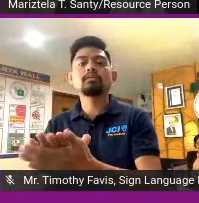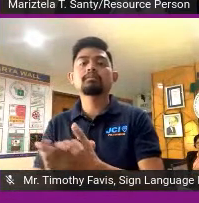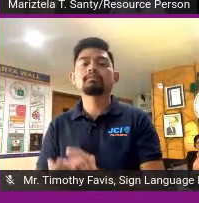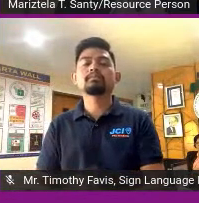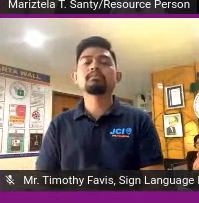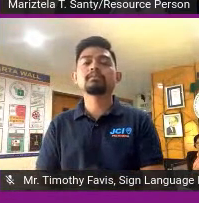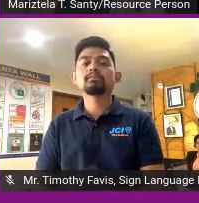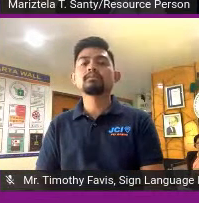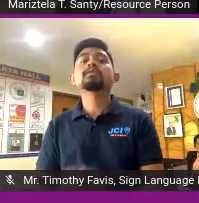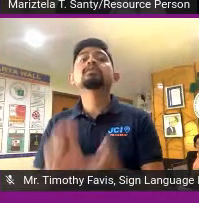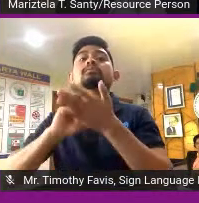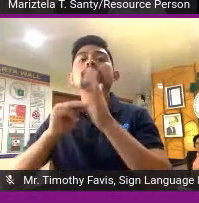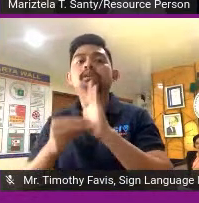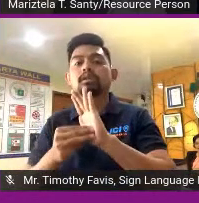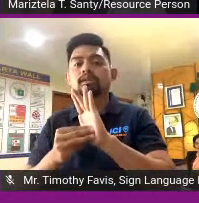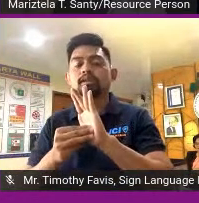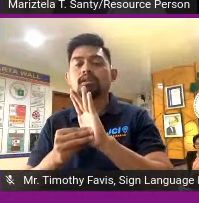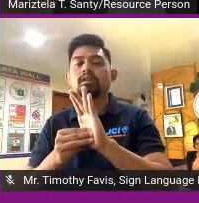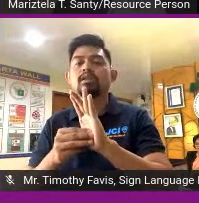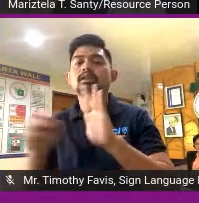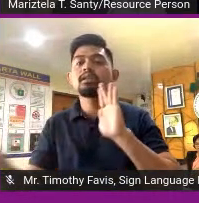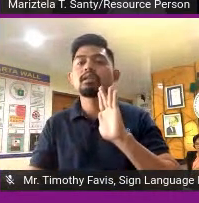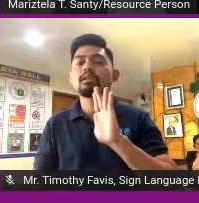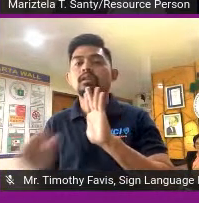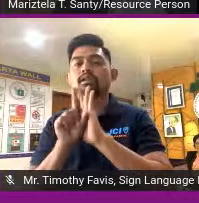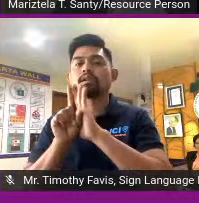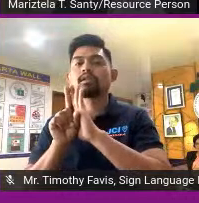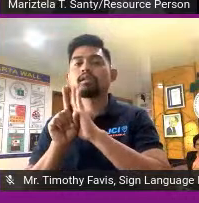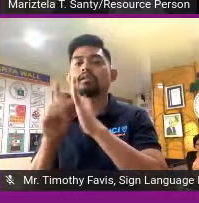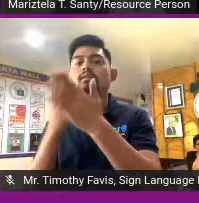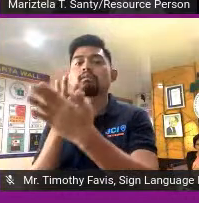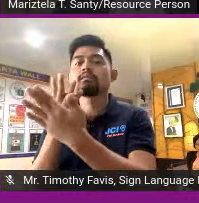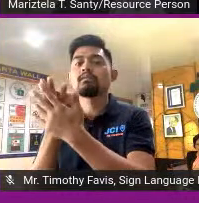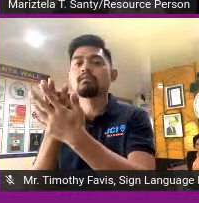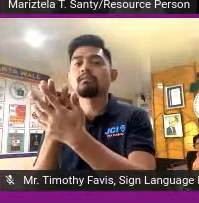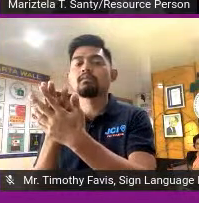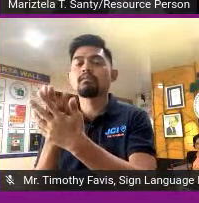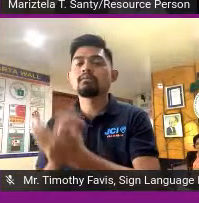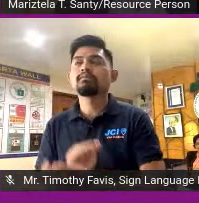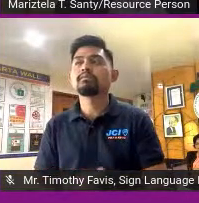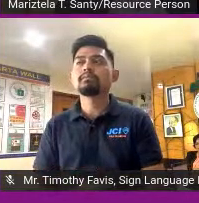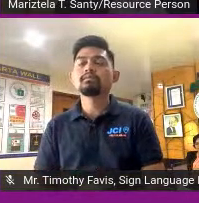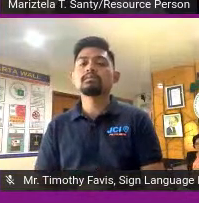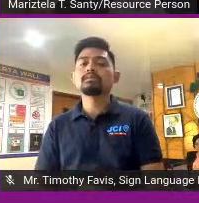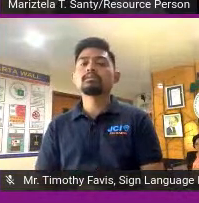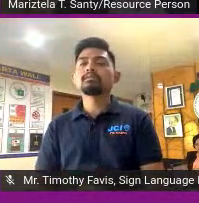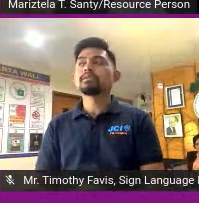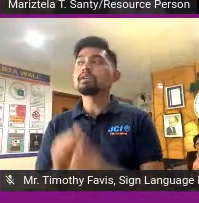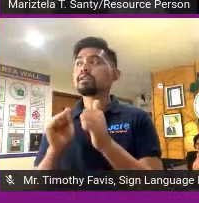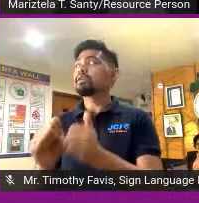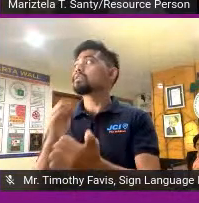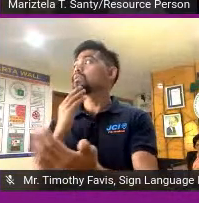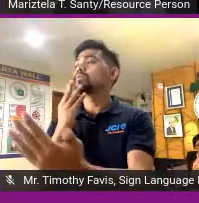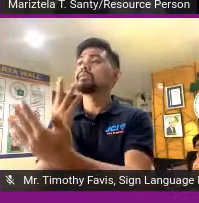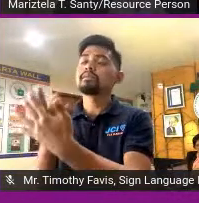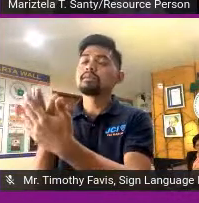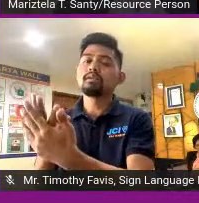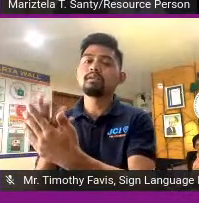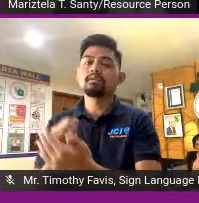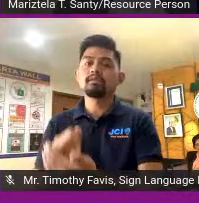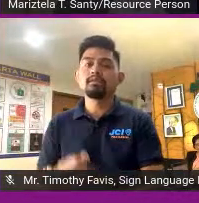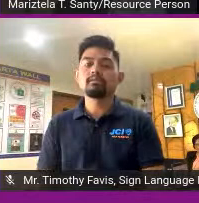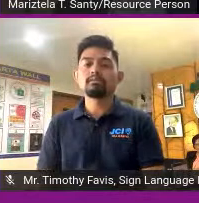wife, you are committing violence against men and women. And you are committing specifically